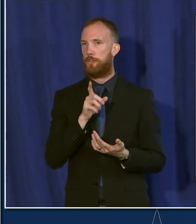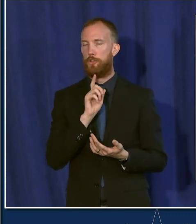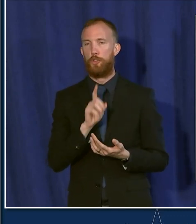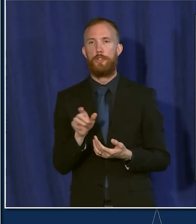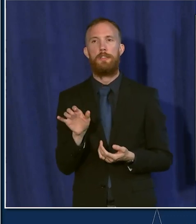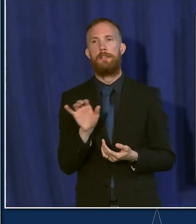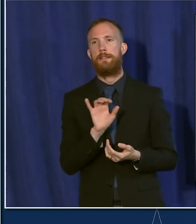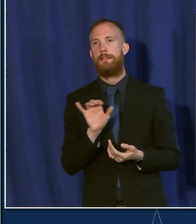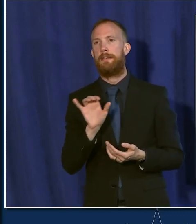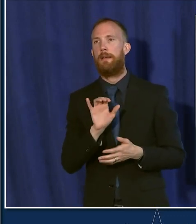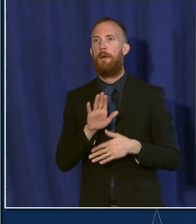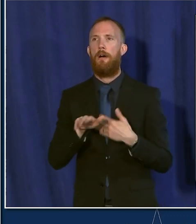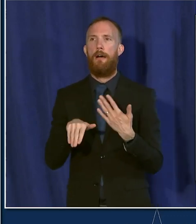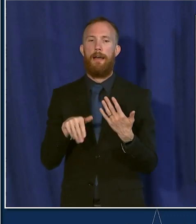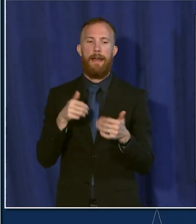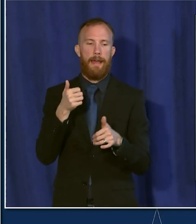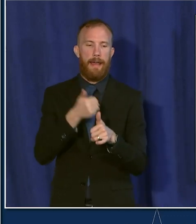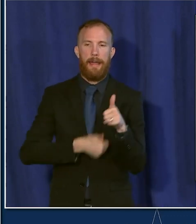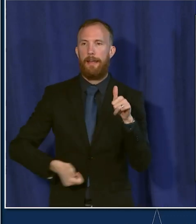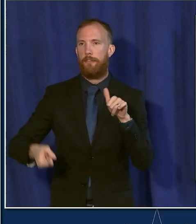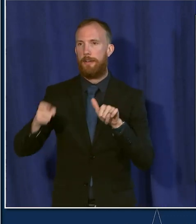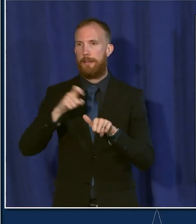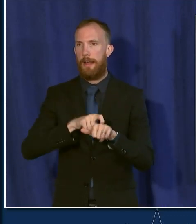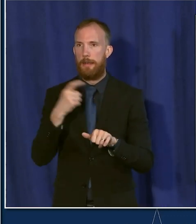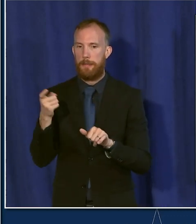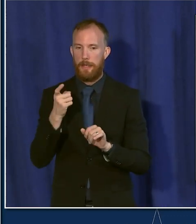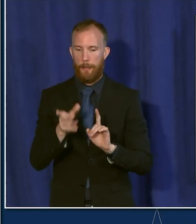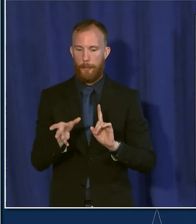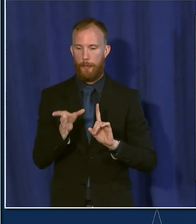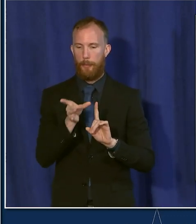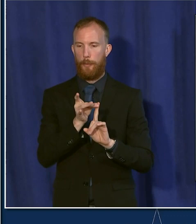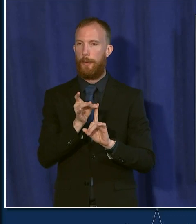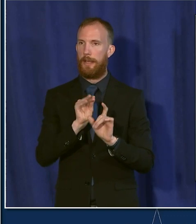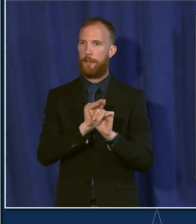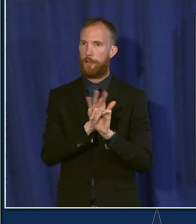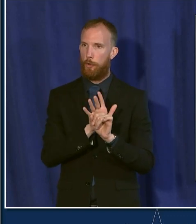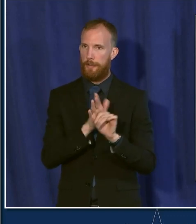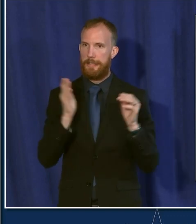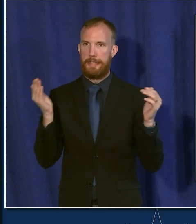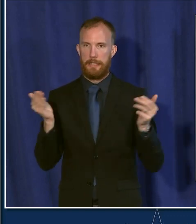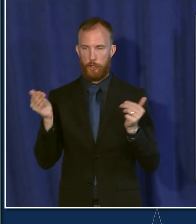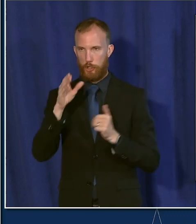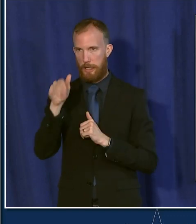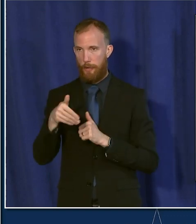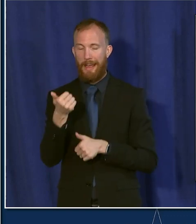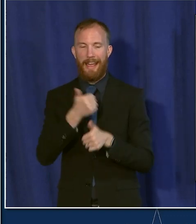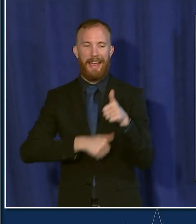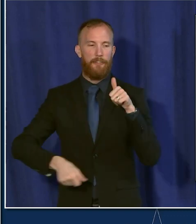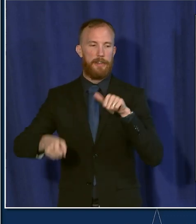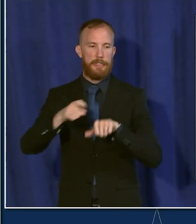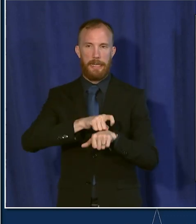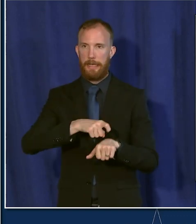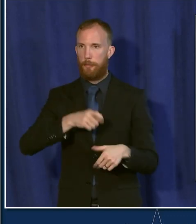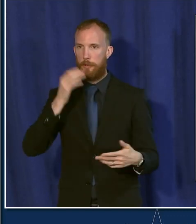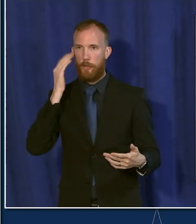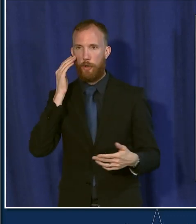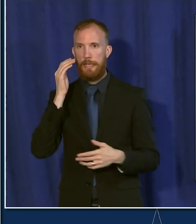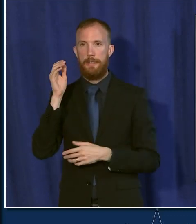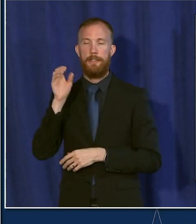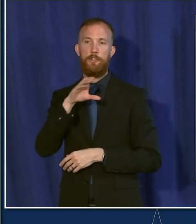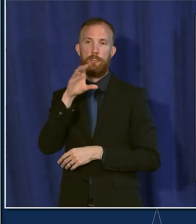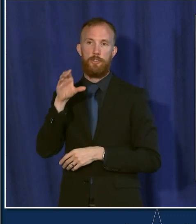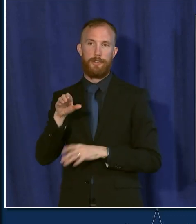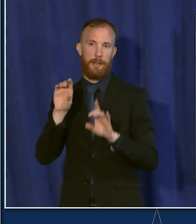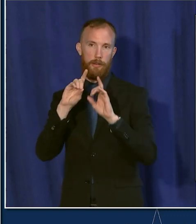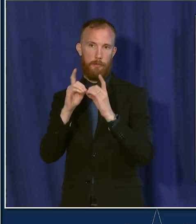every single case of COVID that gets diagnosed in Chicago, every single one, the Chicago Department of Public Health